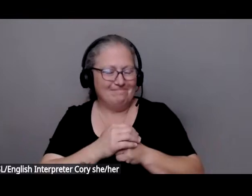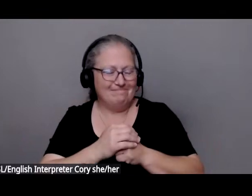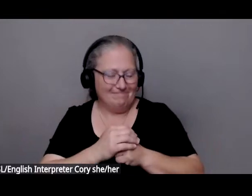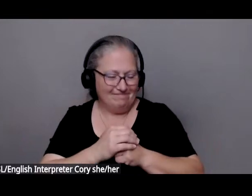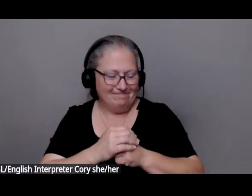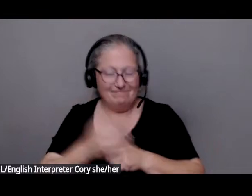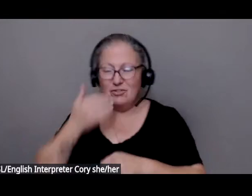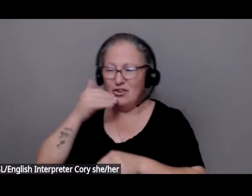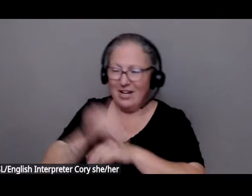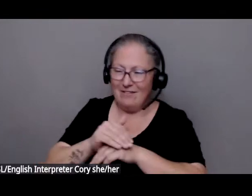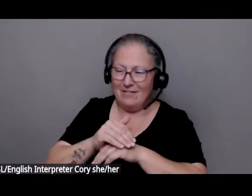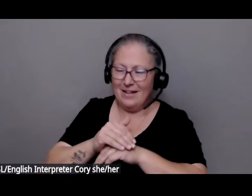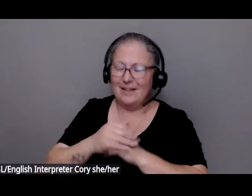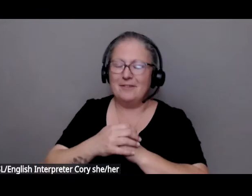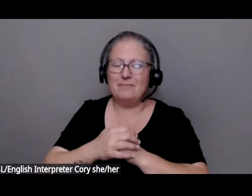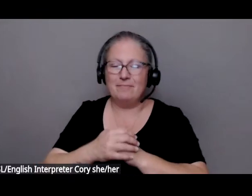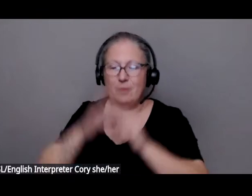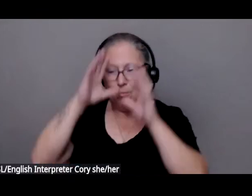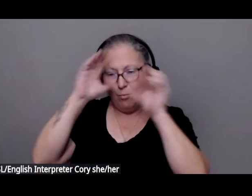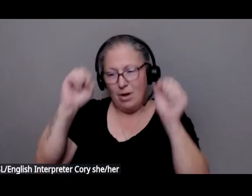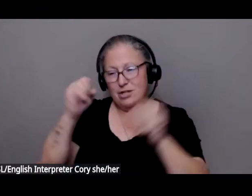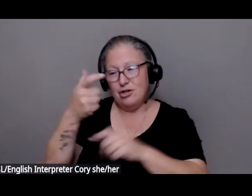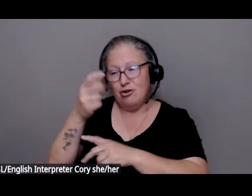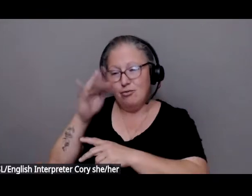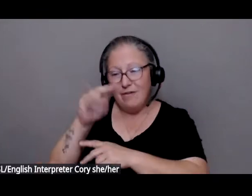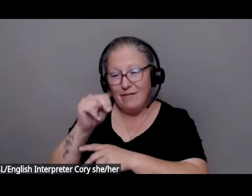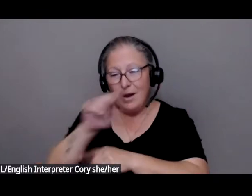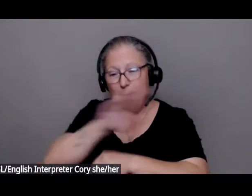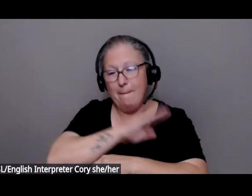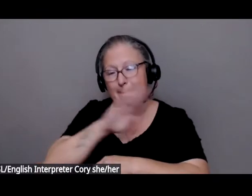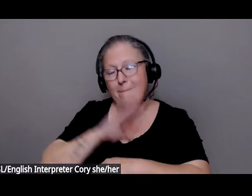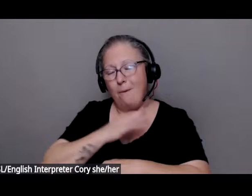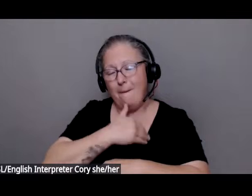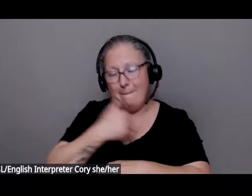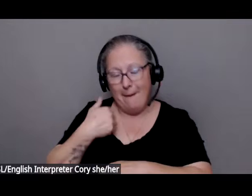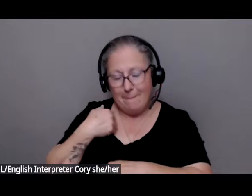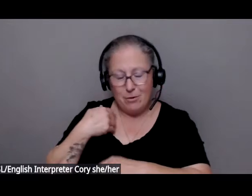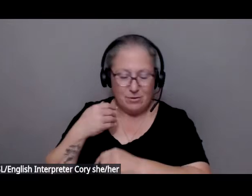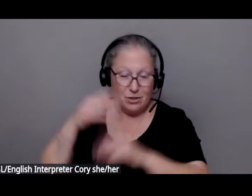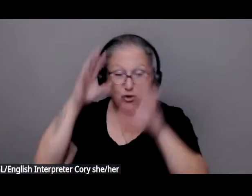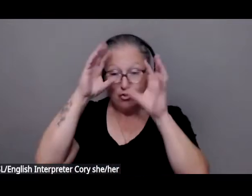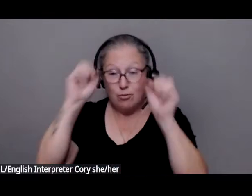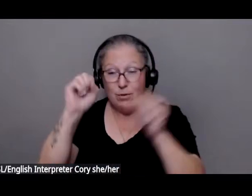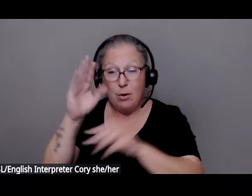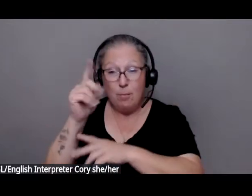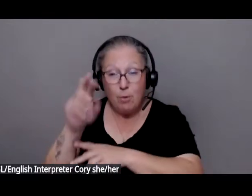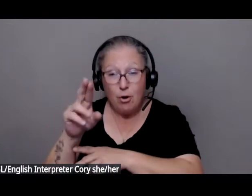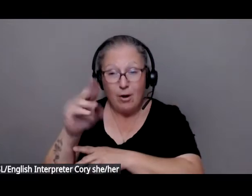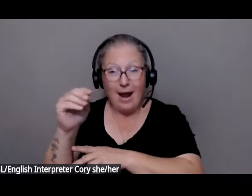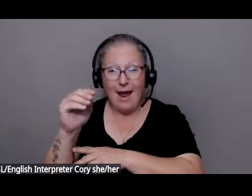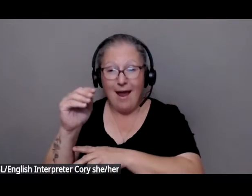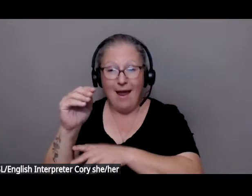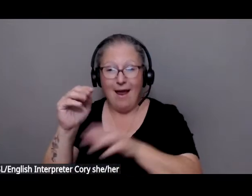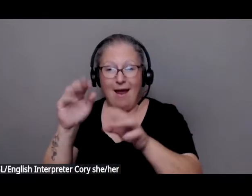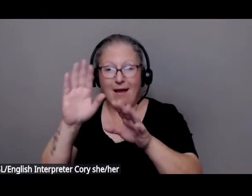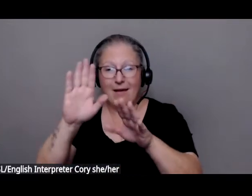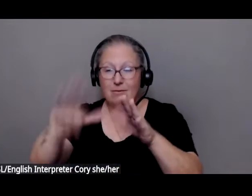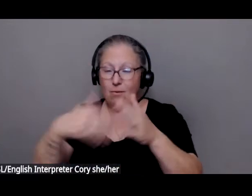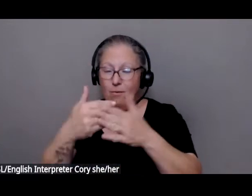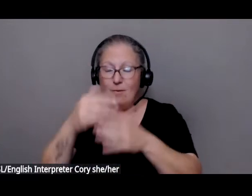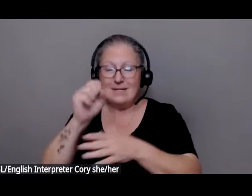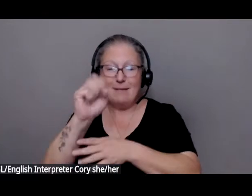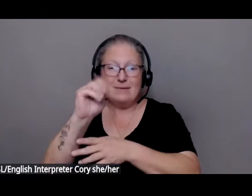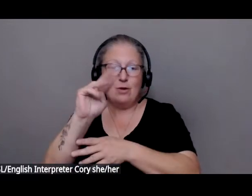Good evening, President Griffin, board members, Superintendent Booker, and the Greater San Mateo Union High